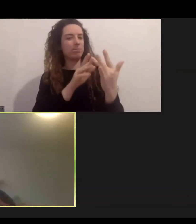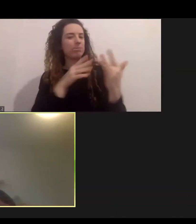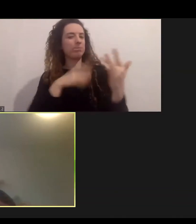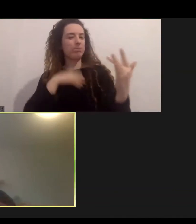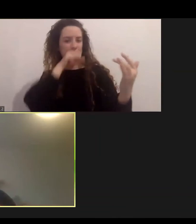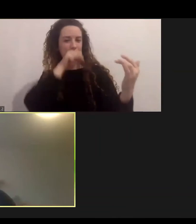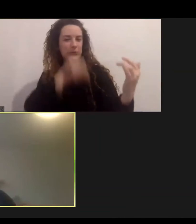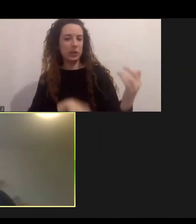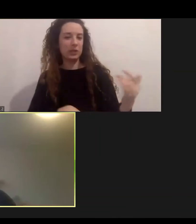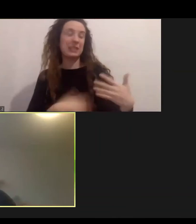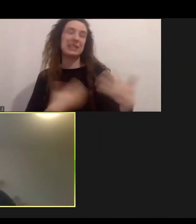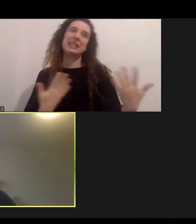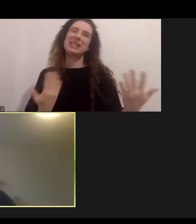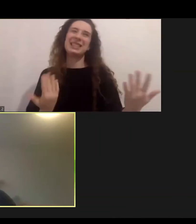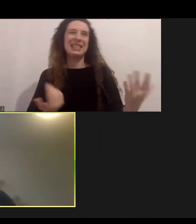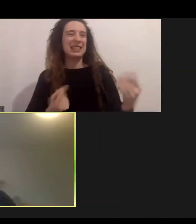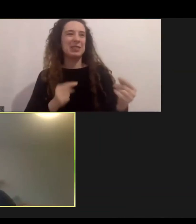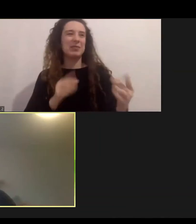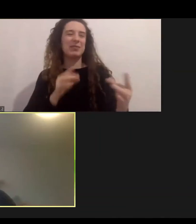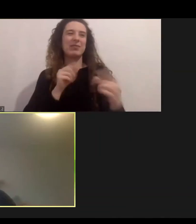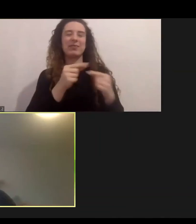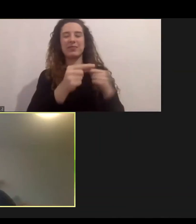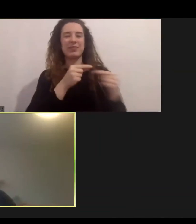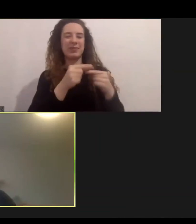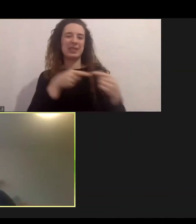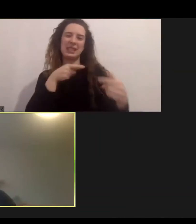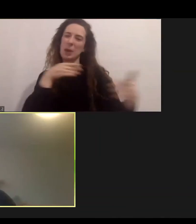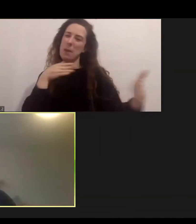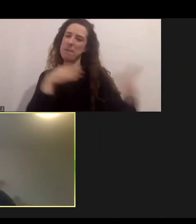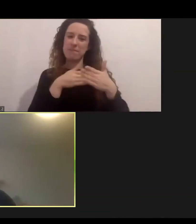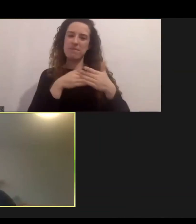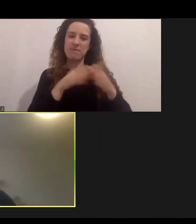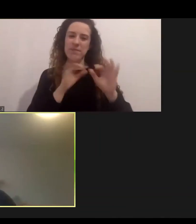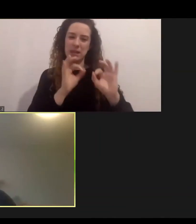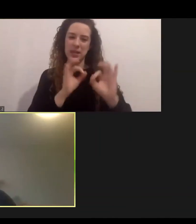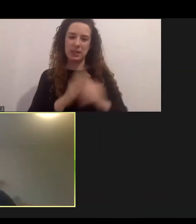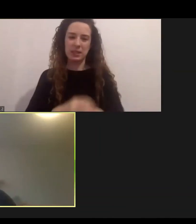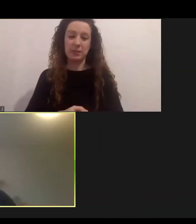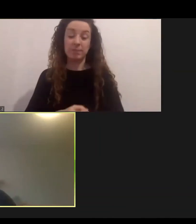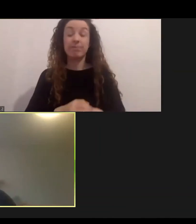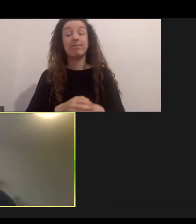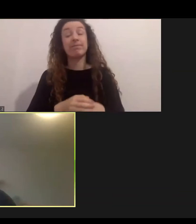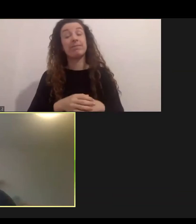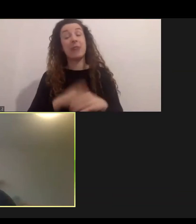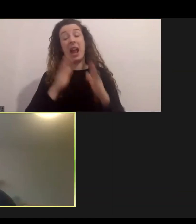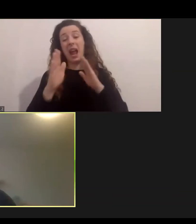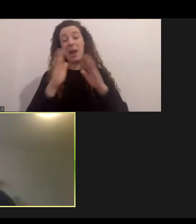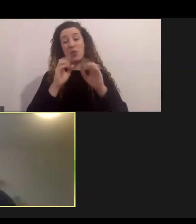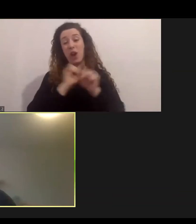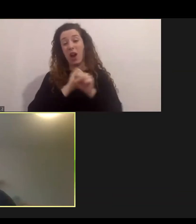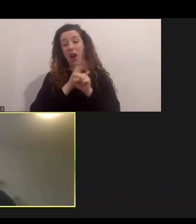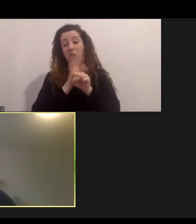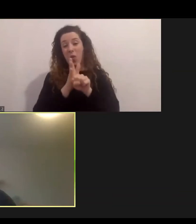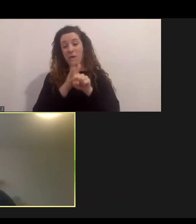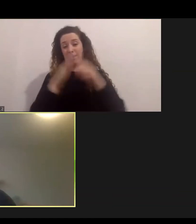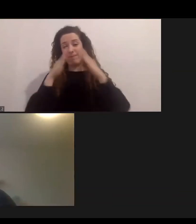And the third thing which was really barrier